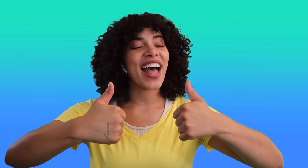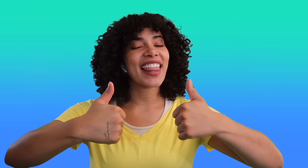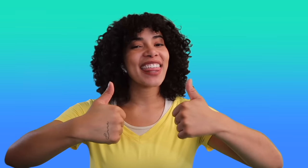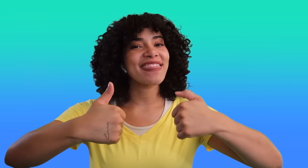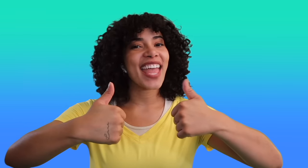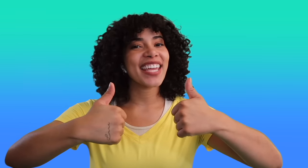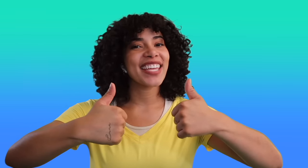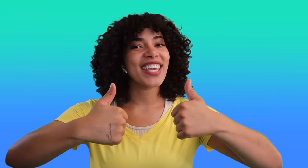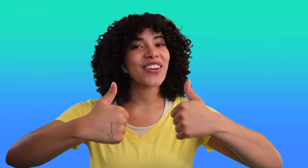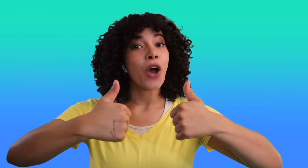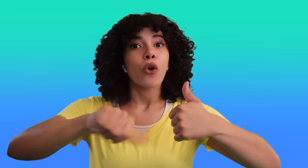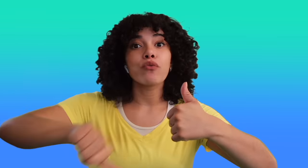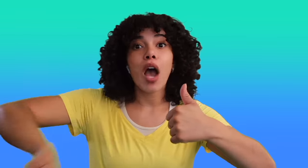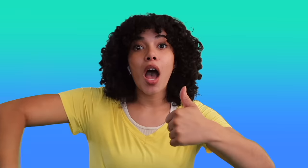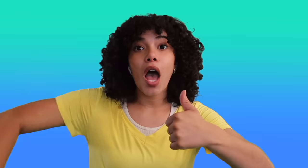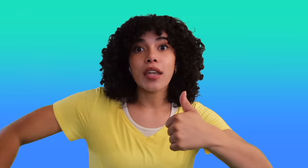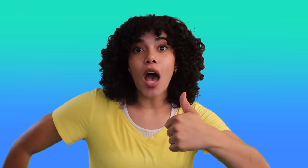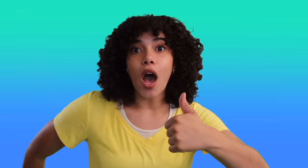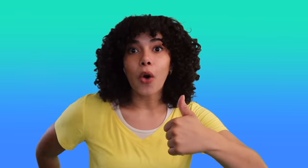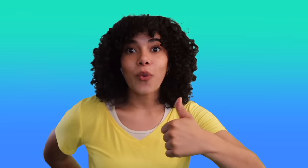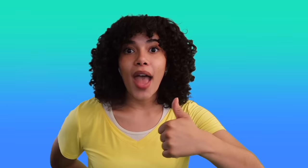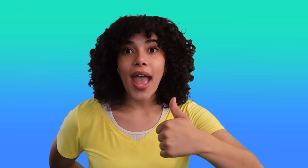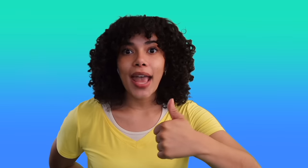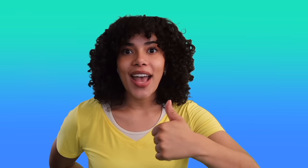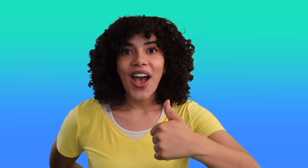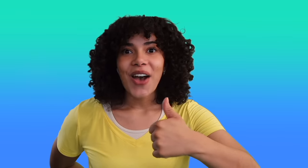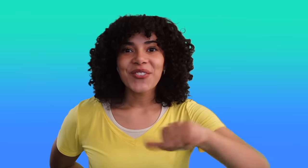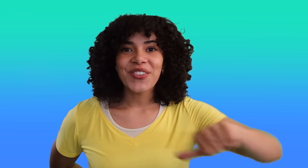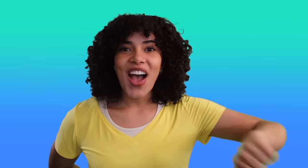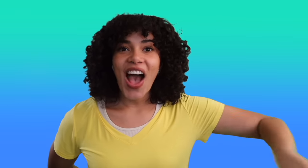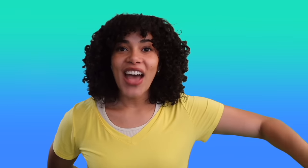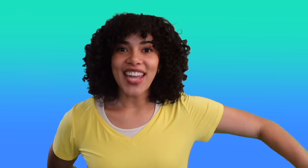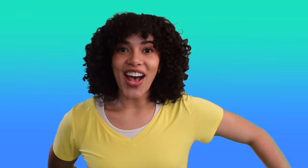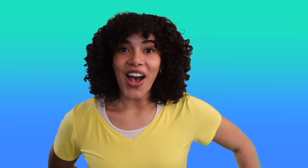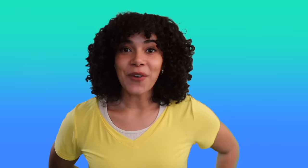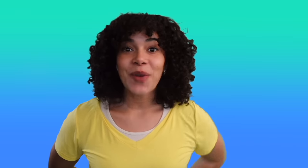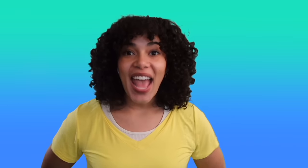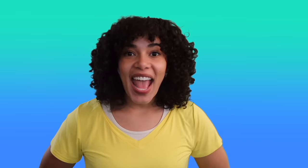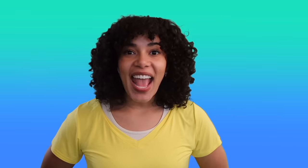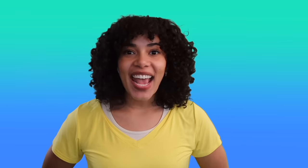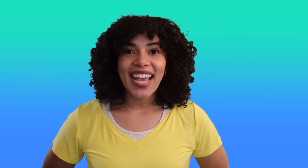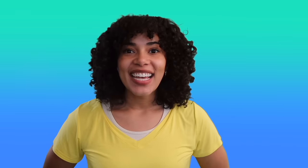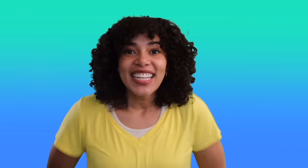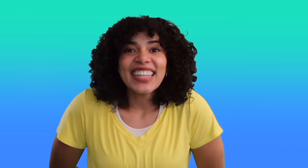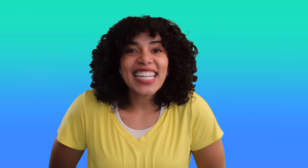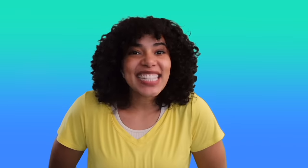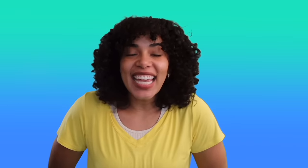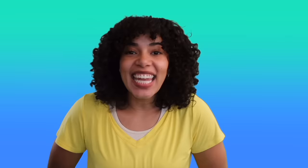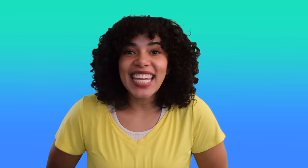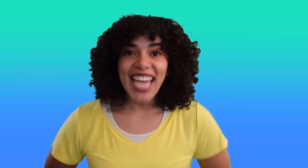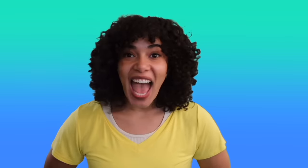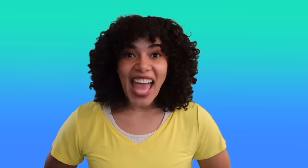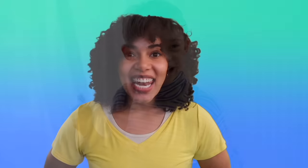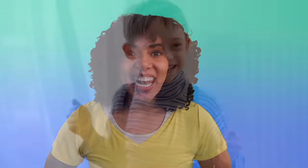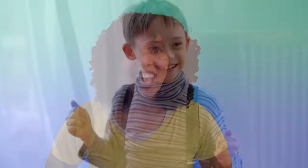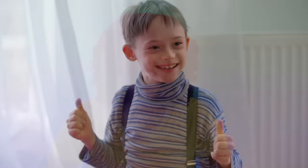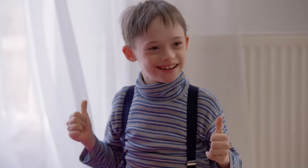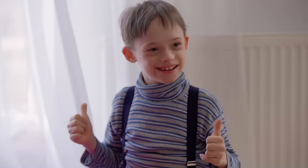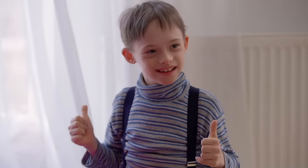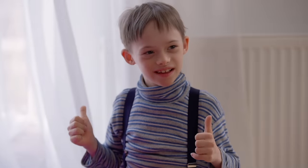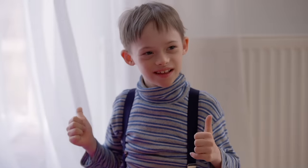Very well, I thank you. Run away, run away. Let's sing it